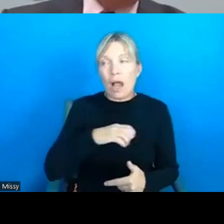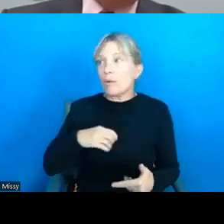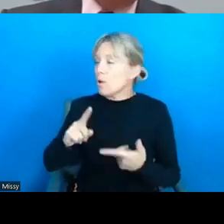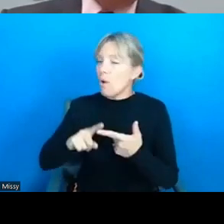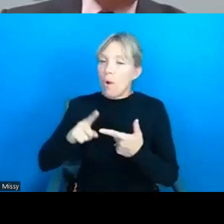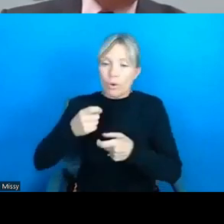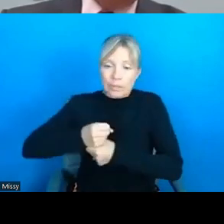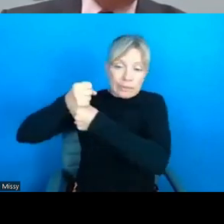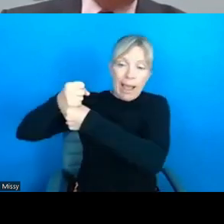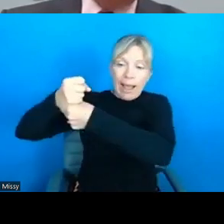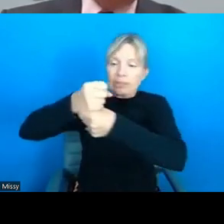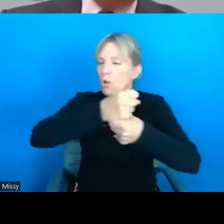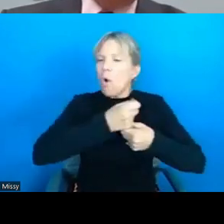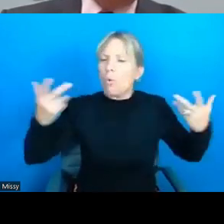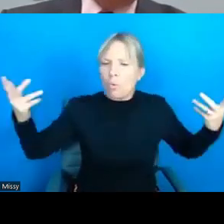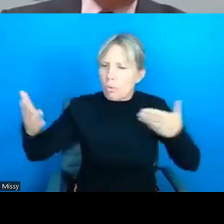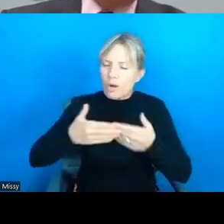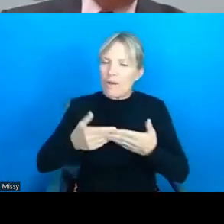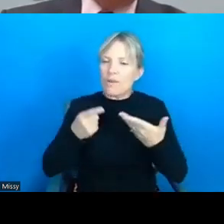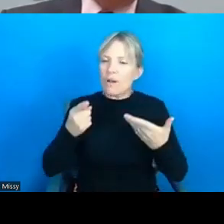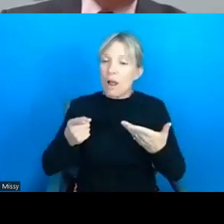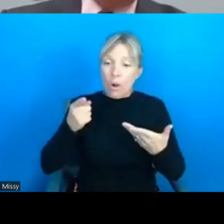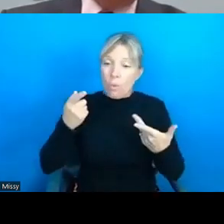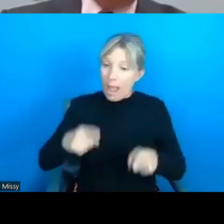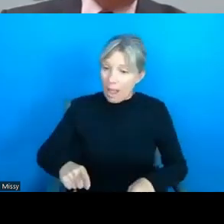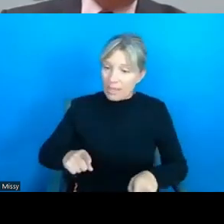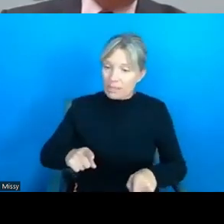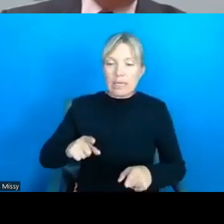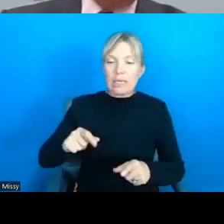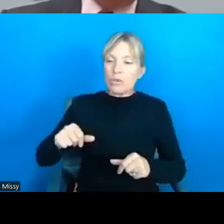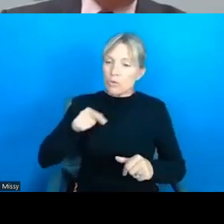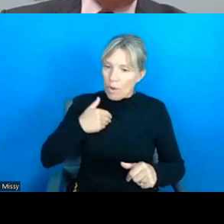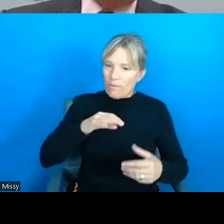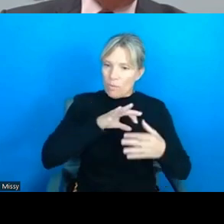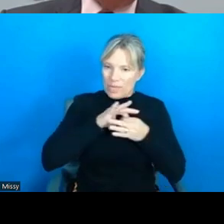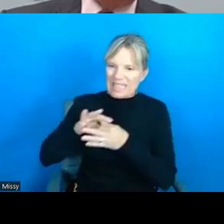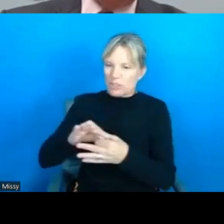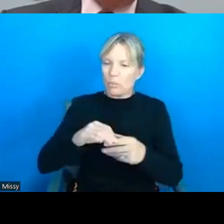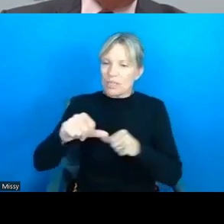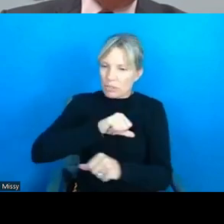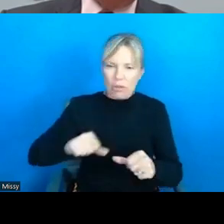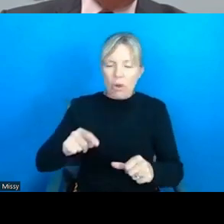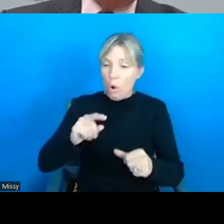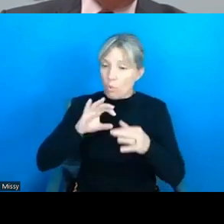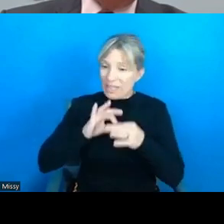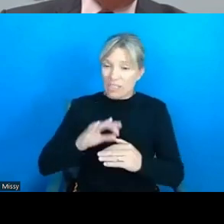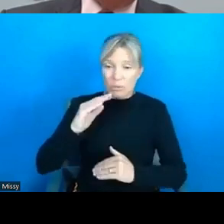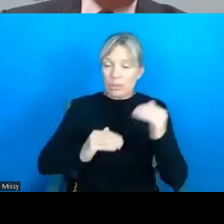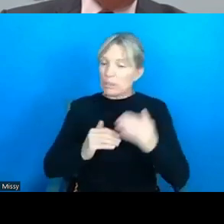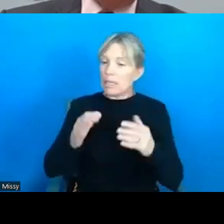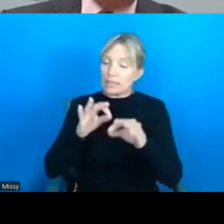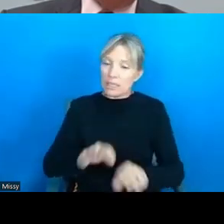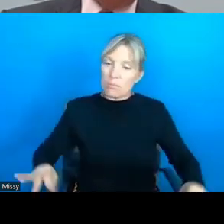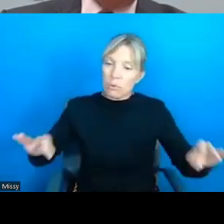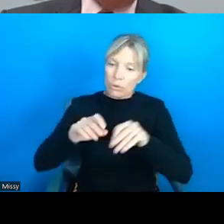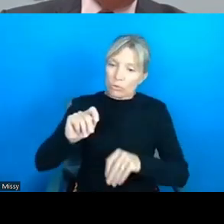carrying signs or whatever, you build relationships among each other. Relationship building is a very, very important